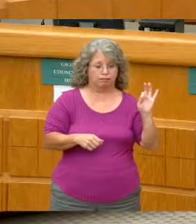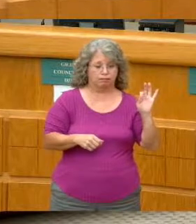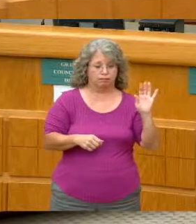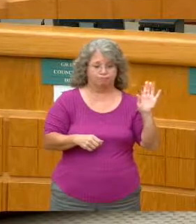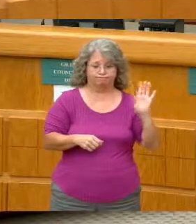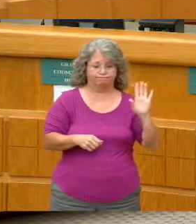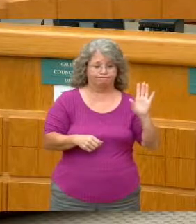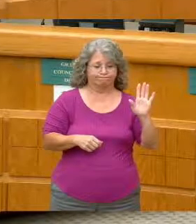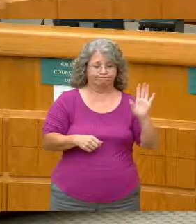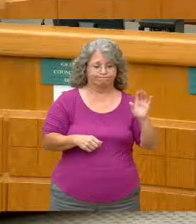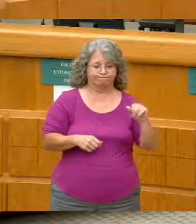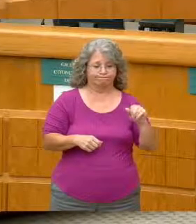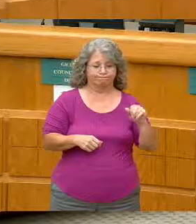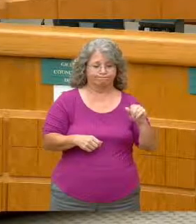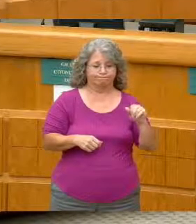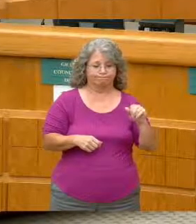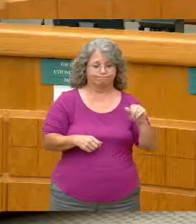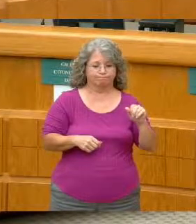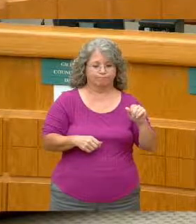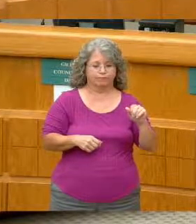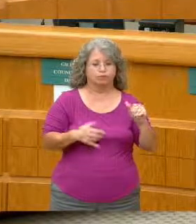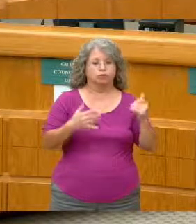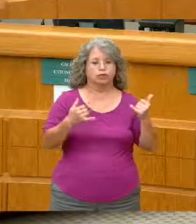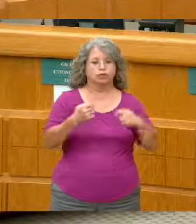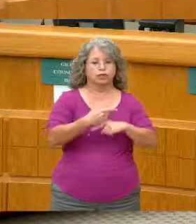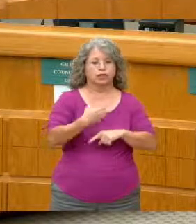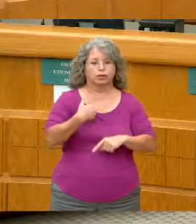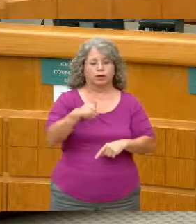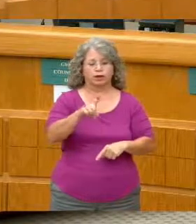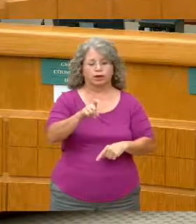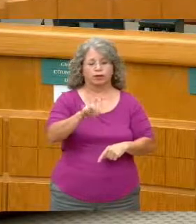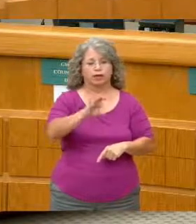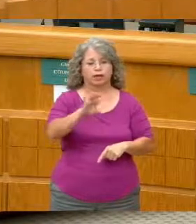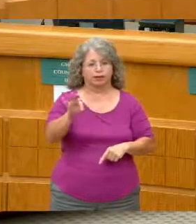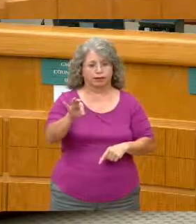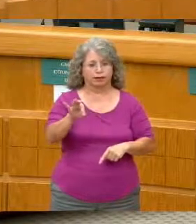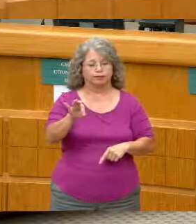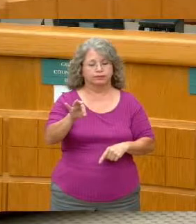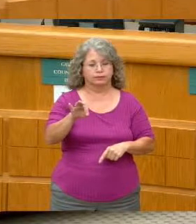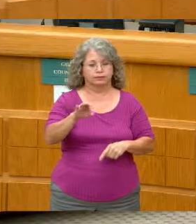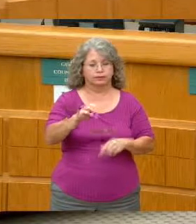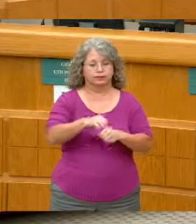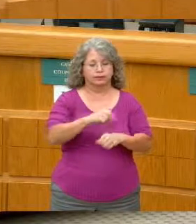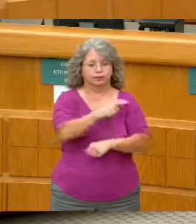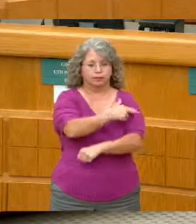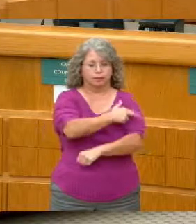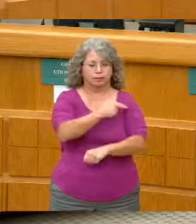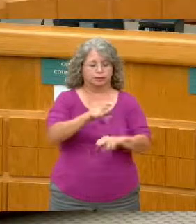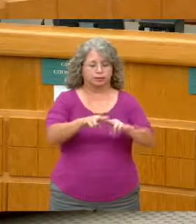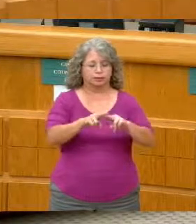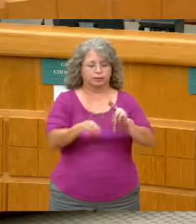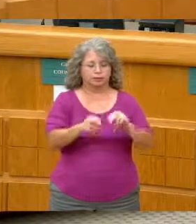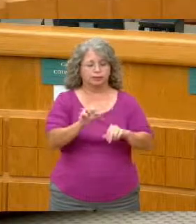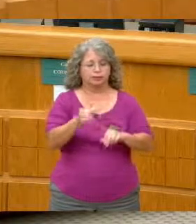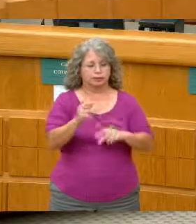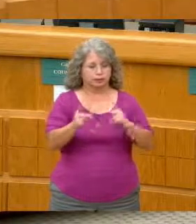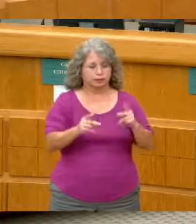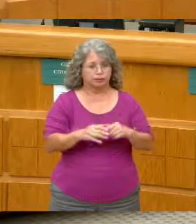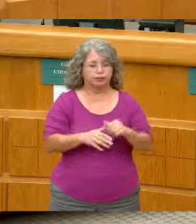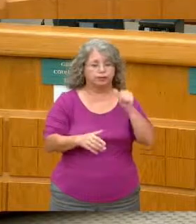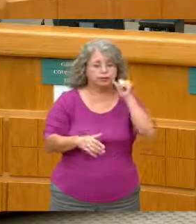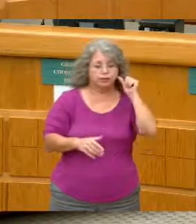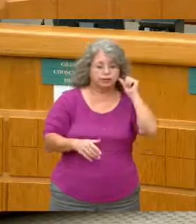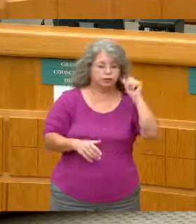and 10 is the number. Today we have 199 in the hospital. So a decrease of